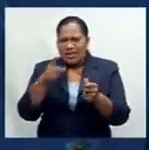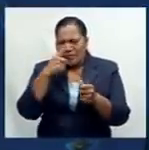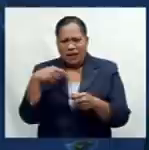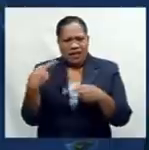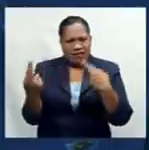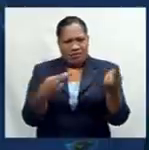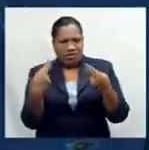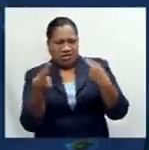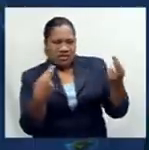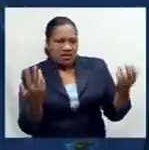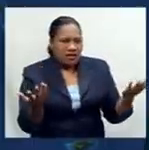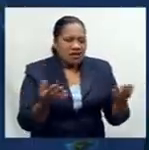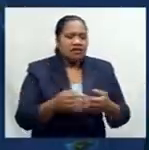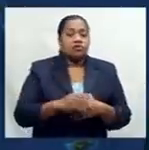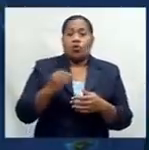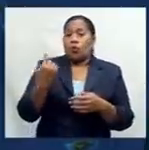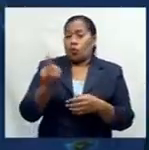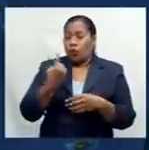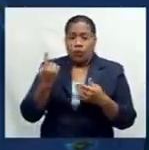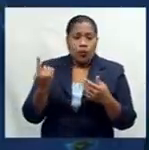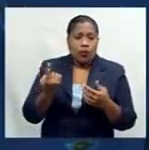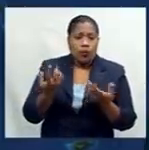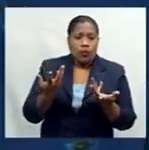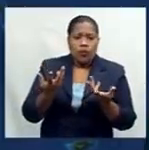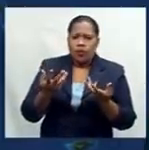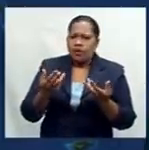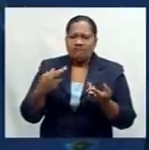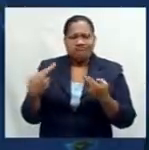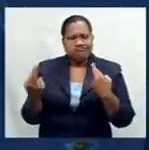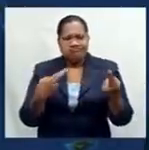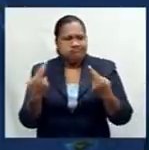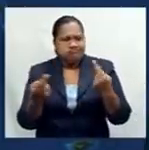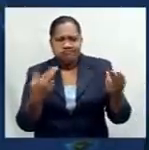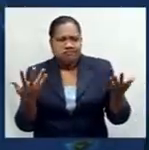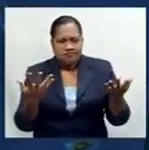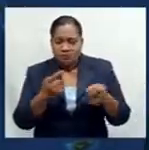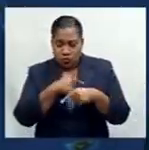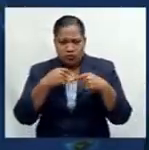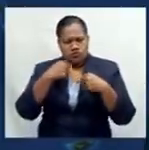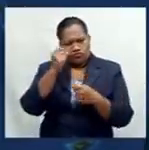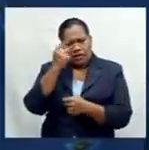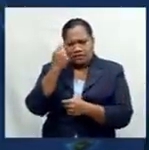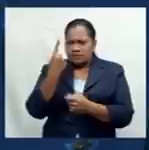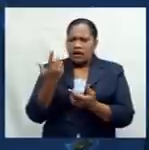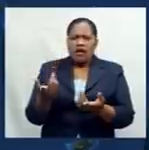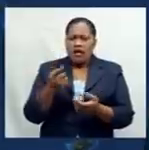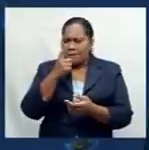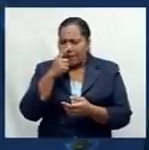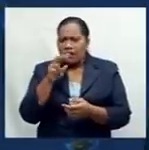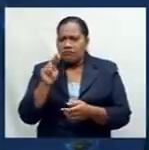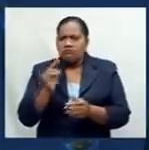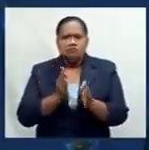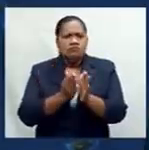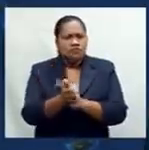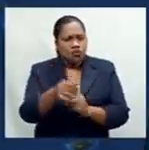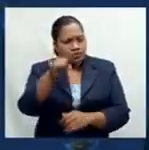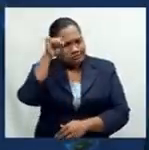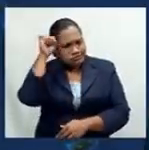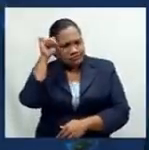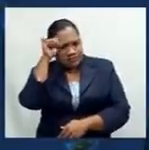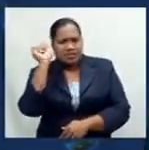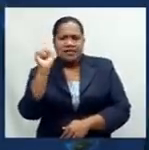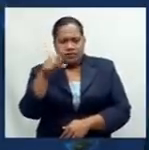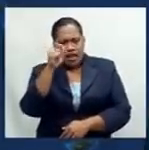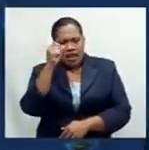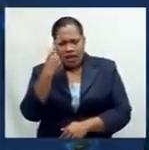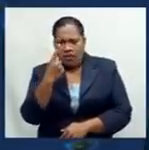back, those that are unnecessarily moving about. We understand that if people need to go to a barber shop to cut their hair, yes, we'll